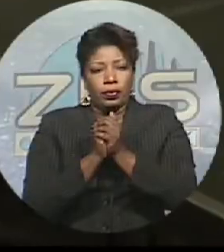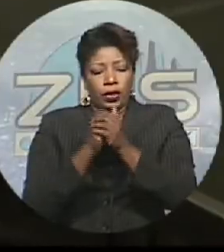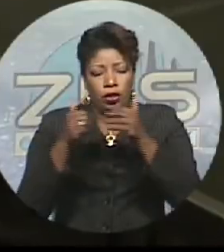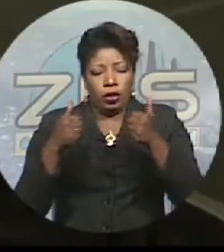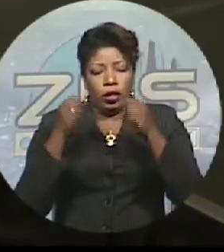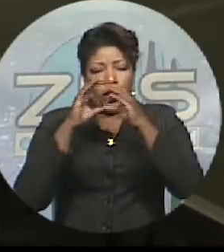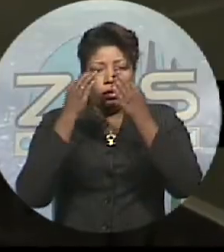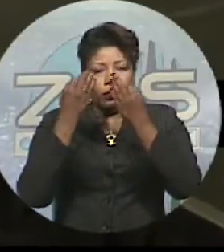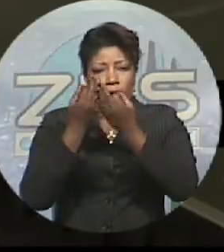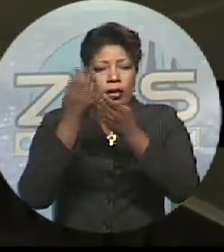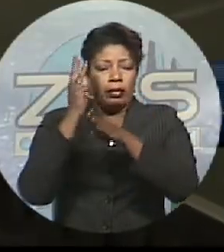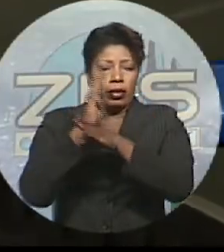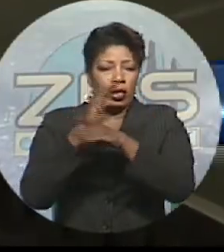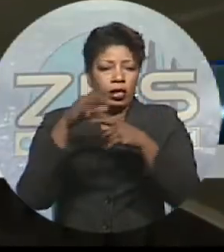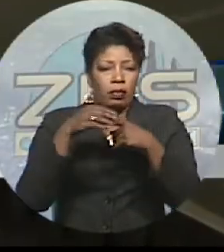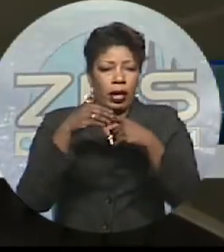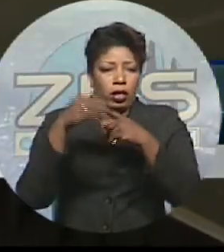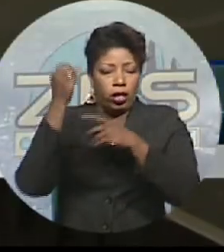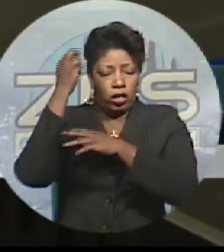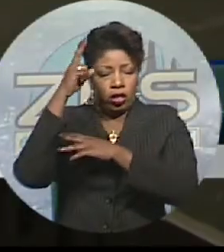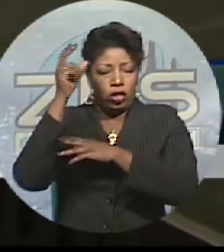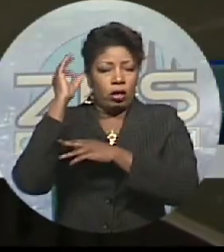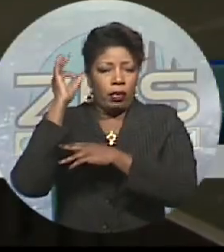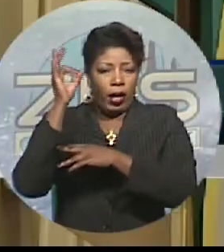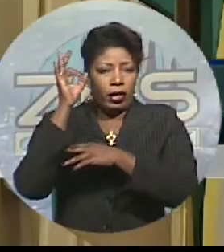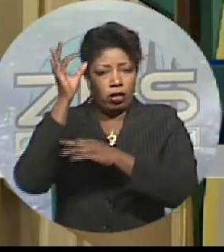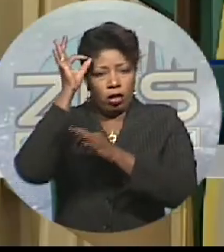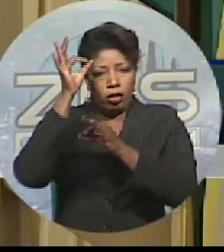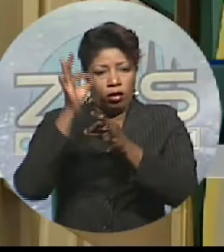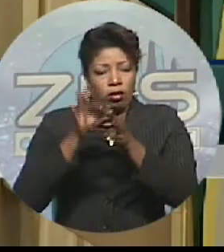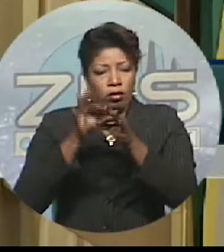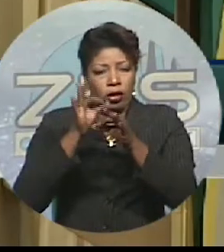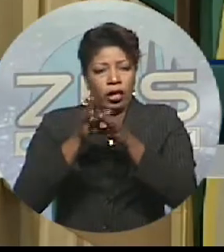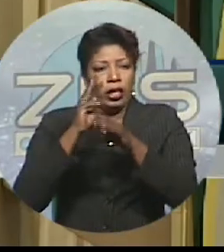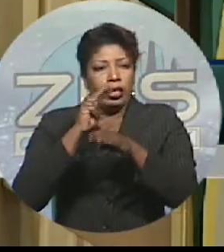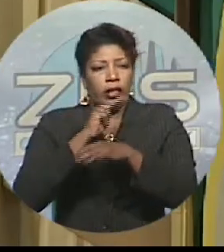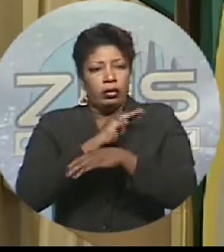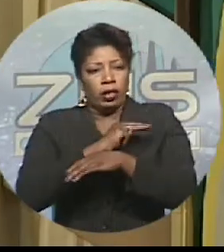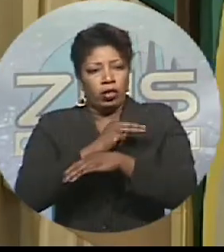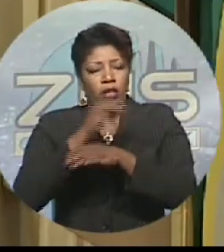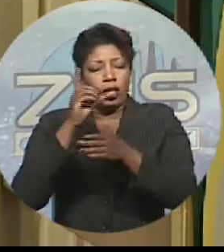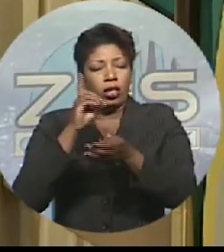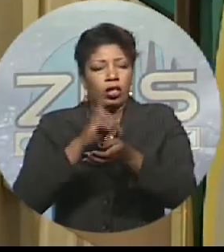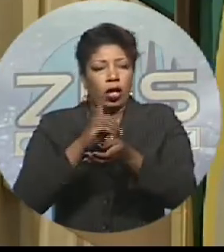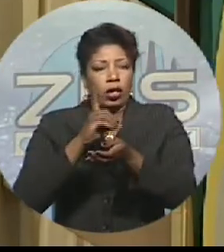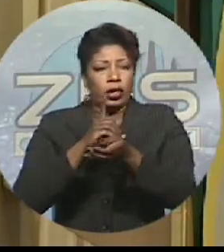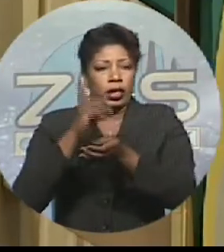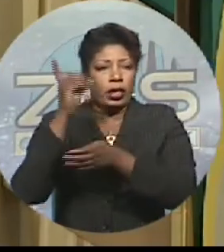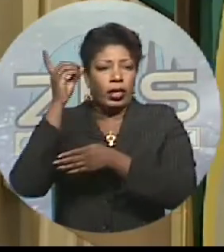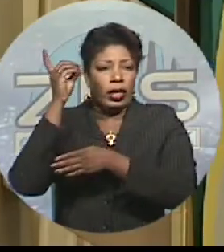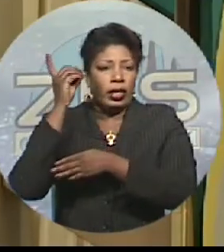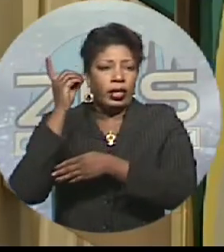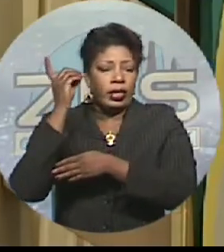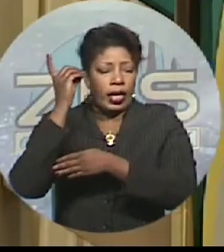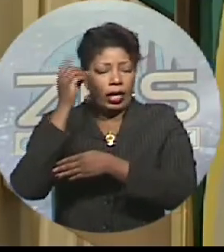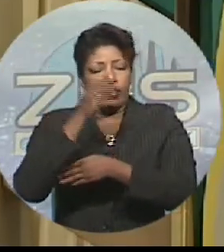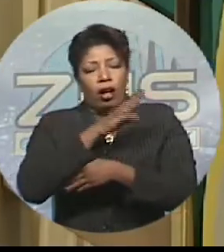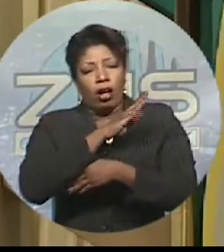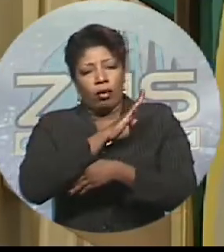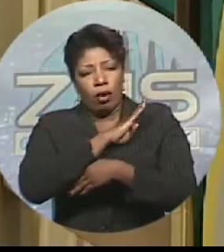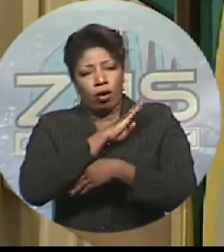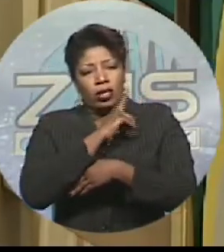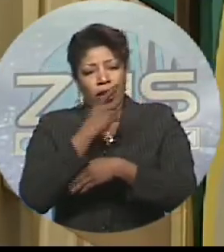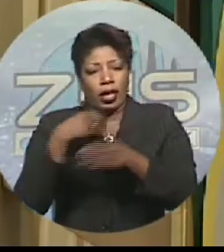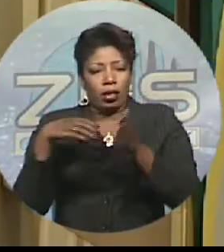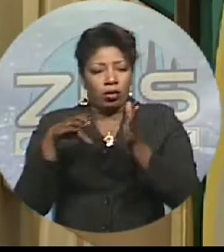and Family Ministry Specialist, Senior Pastor of Bahamas Faith Ministries International, Dr. David Burrows, reminds us that crime